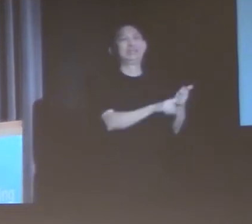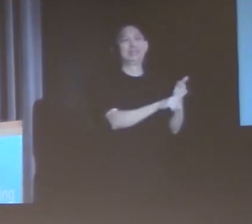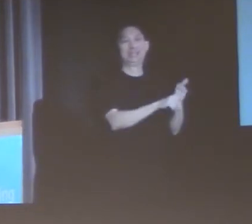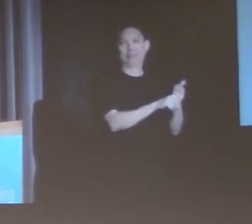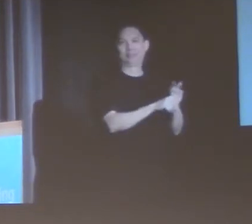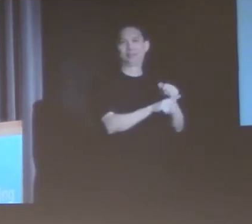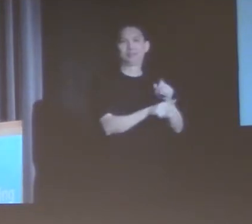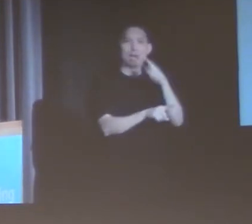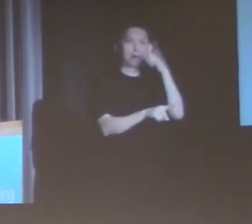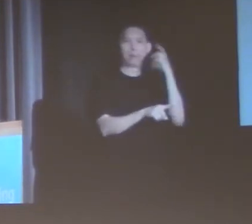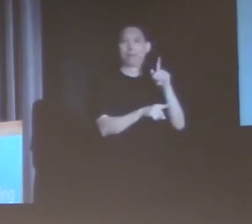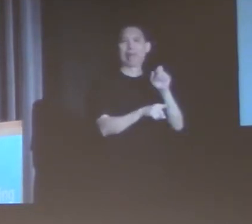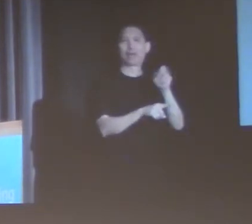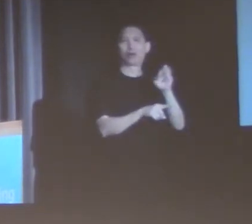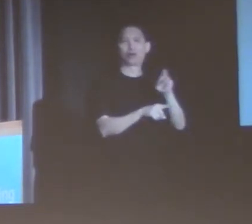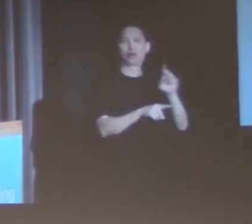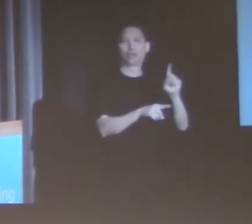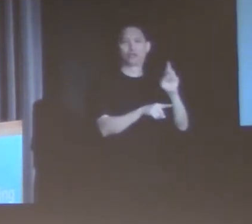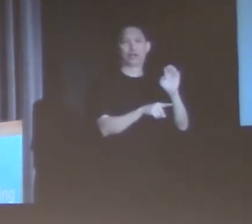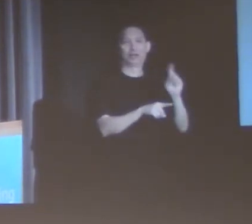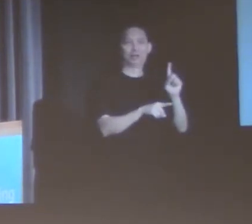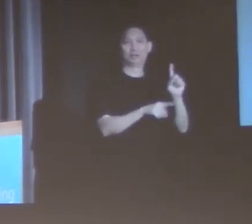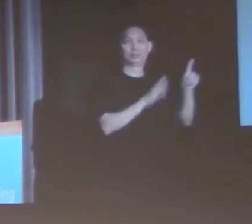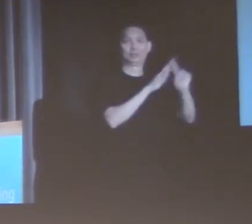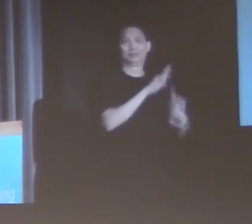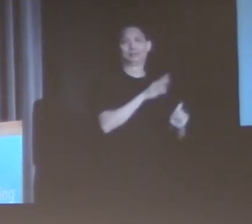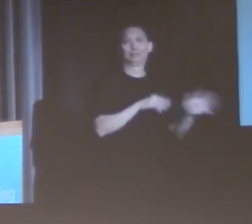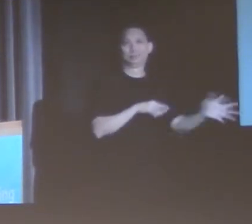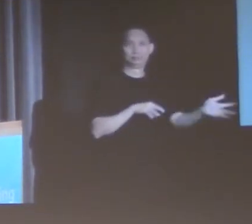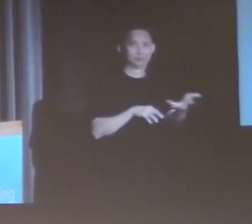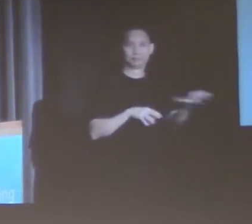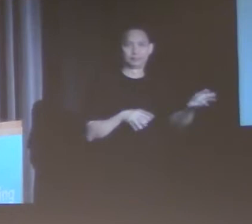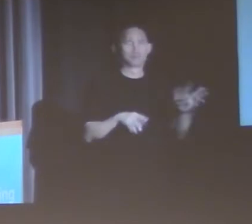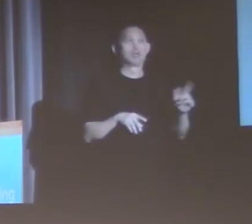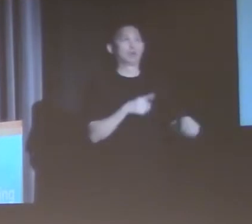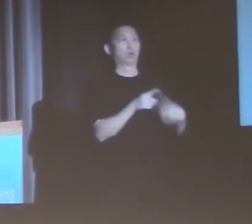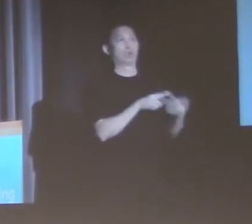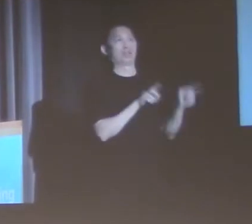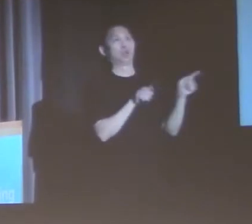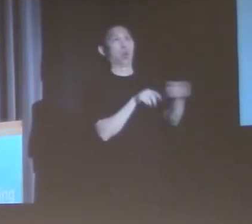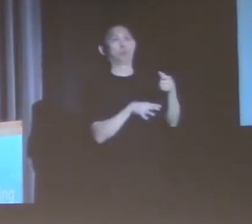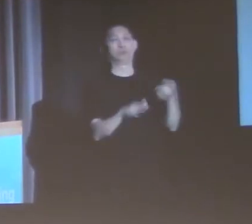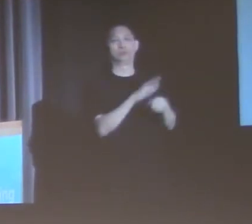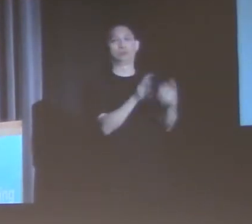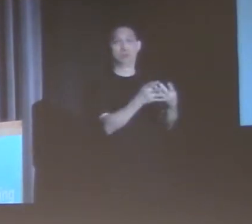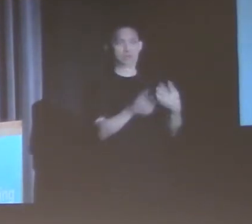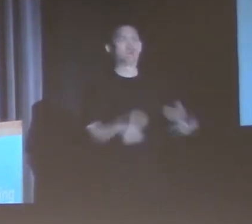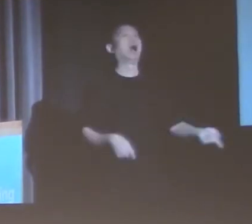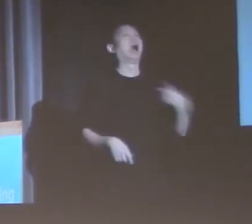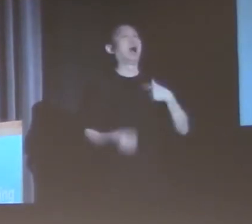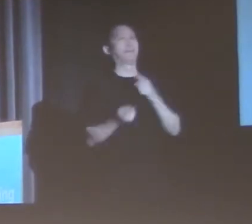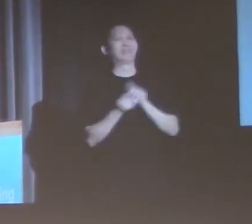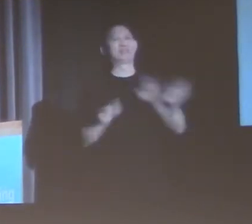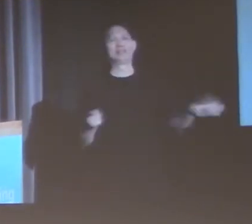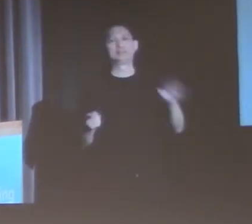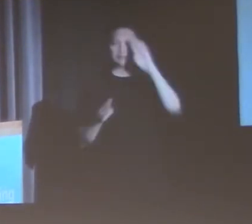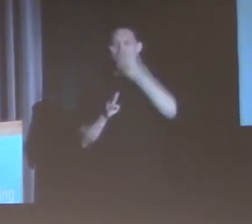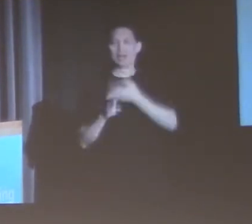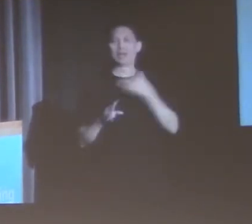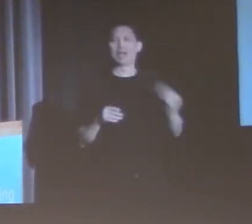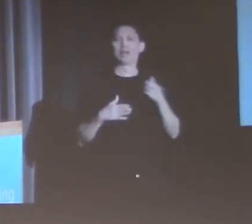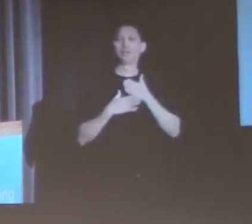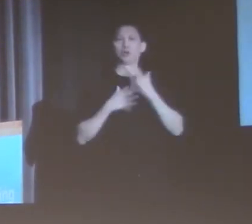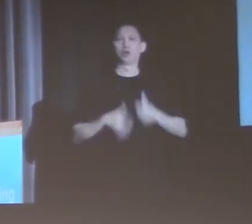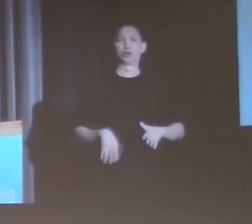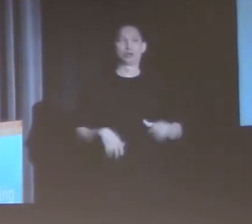And while he's gone, in fact, I go to Jamaica and meet his son and his partner. He's got 15 children, a lot of